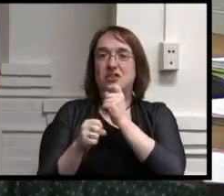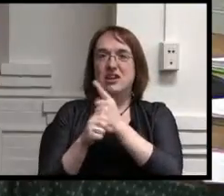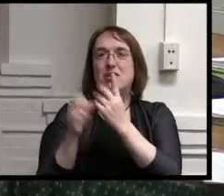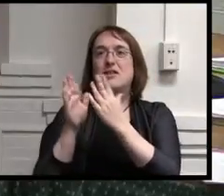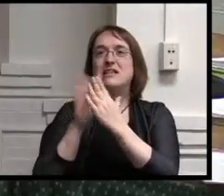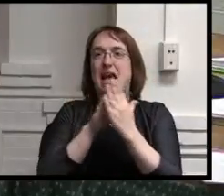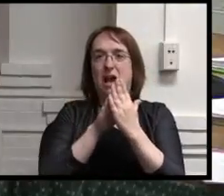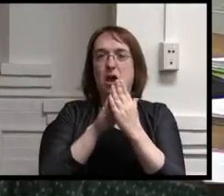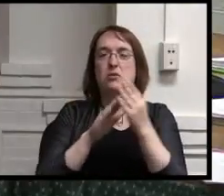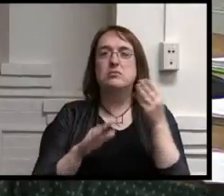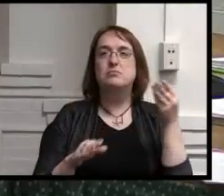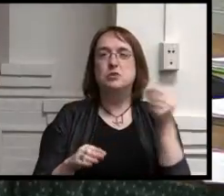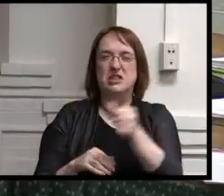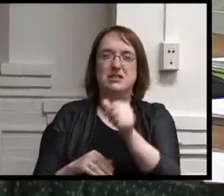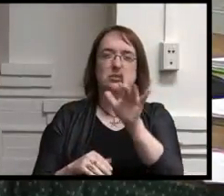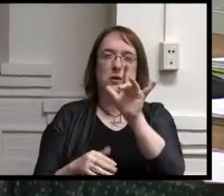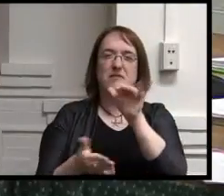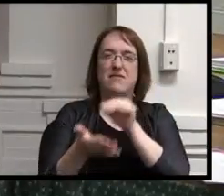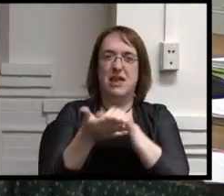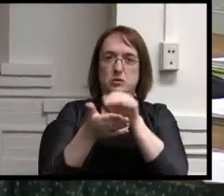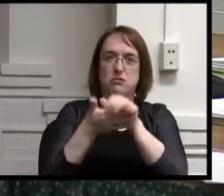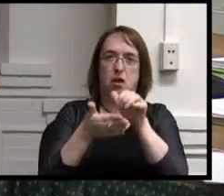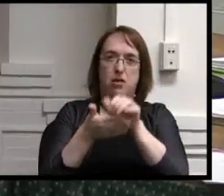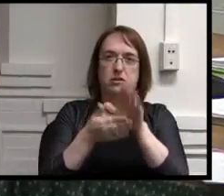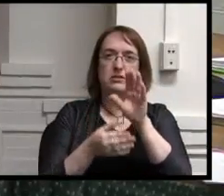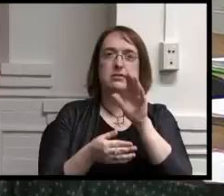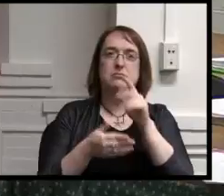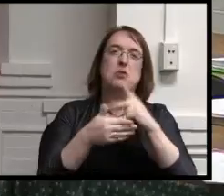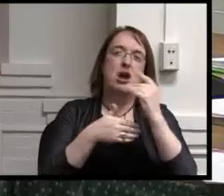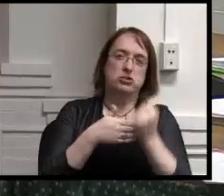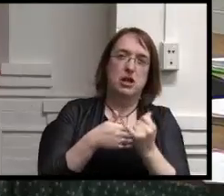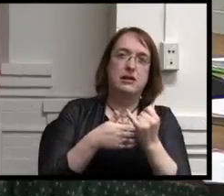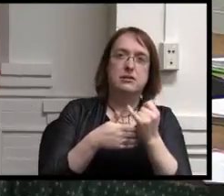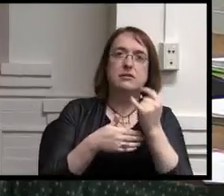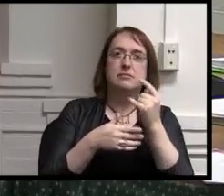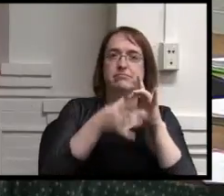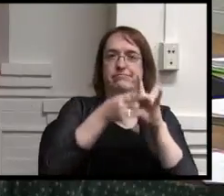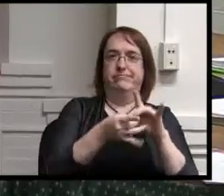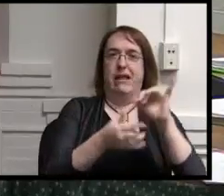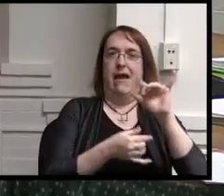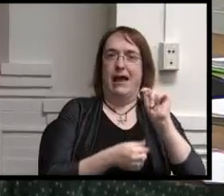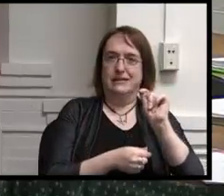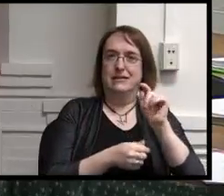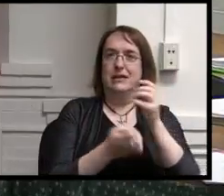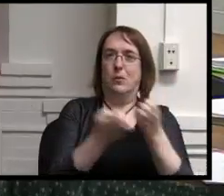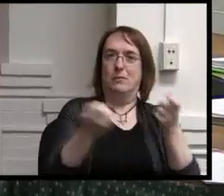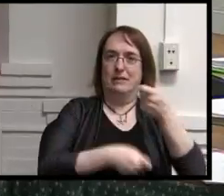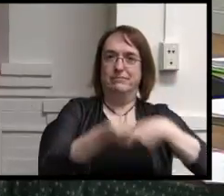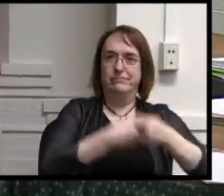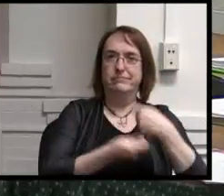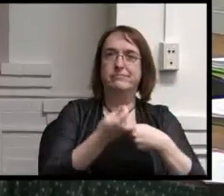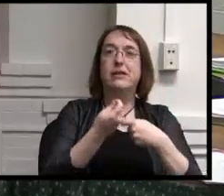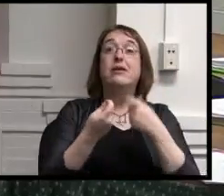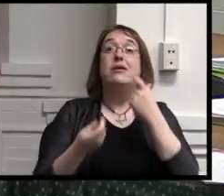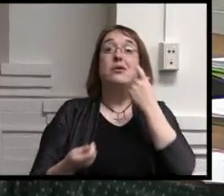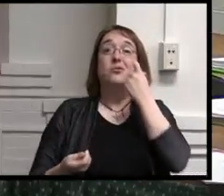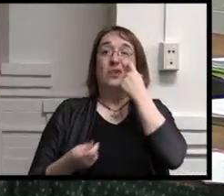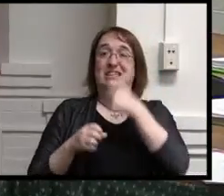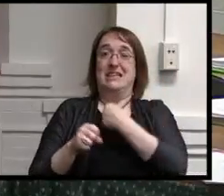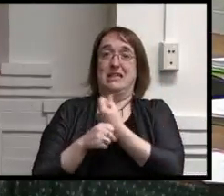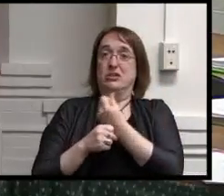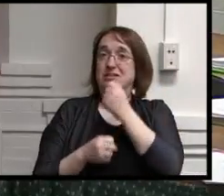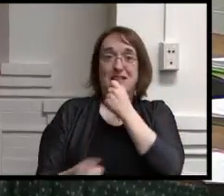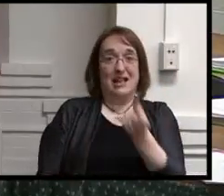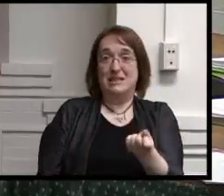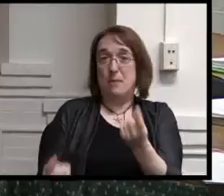has traditionally put in $25,000 into the capital fund for IT equipment replacement. Over these last couple of years, we haven't